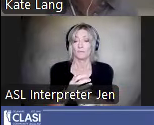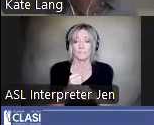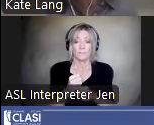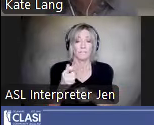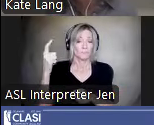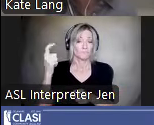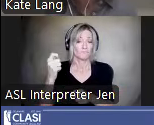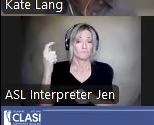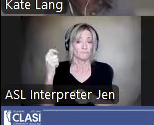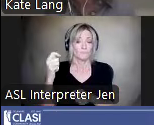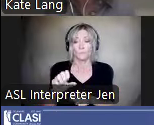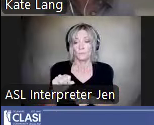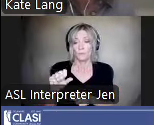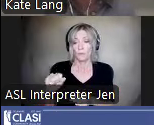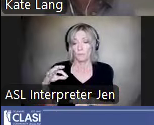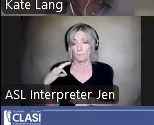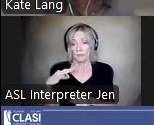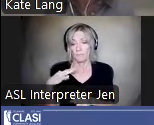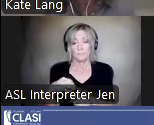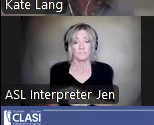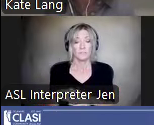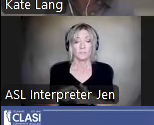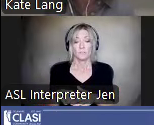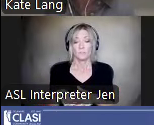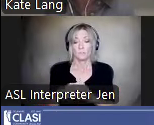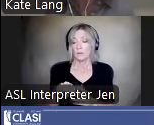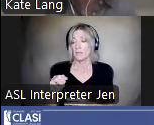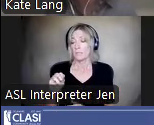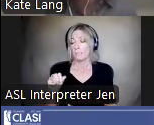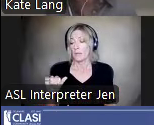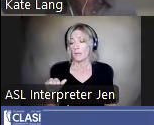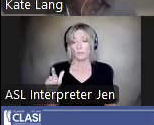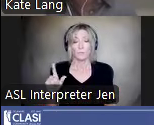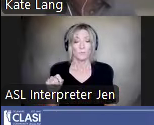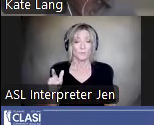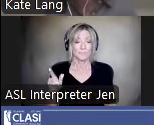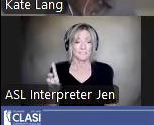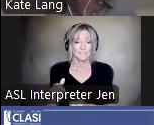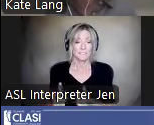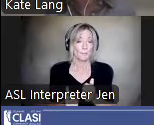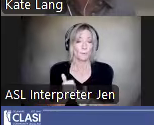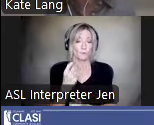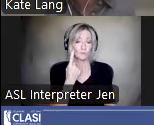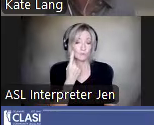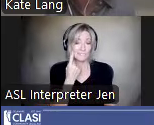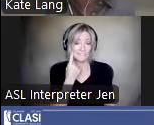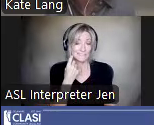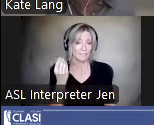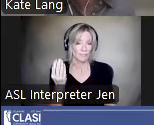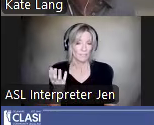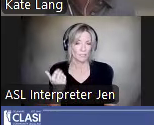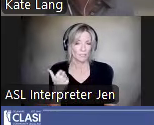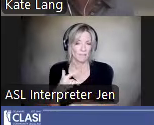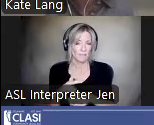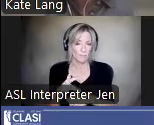Security benefits. So as of May 2026, this is the most recent month where data is available from